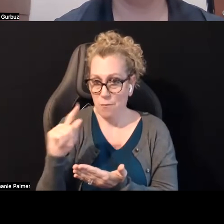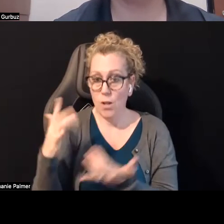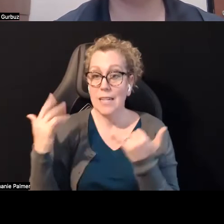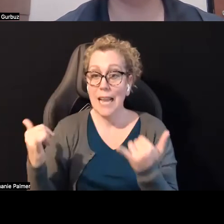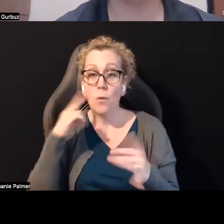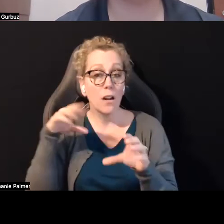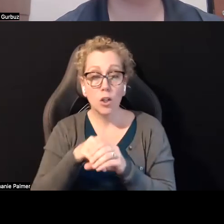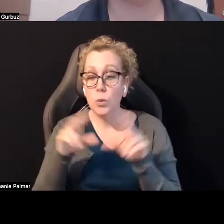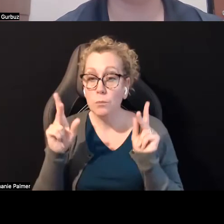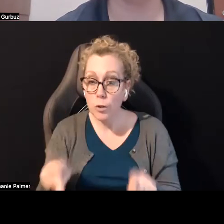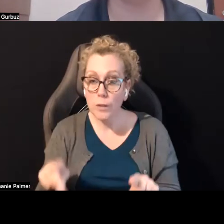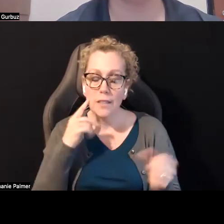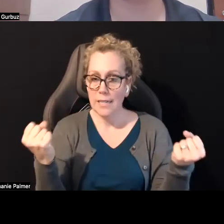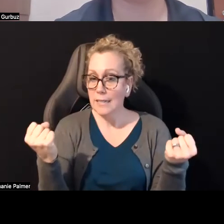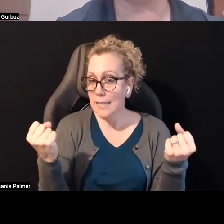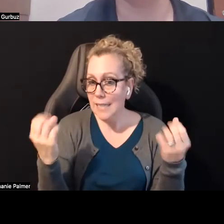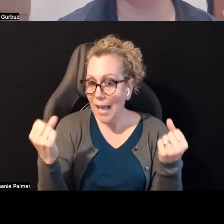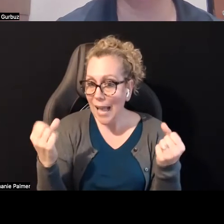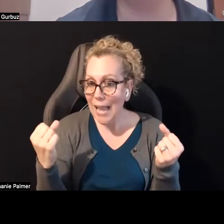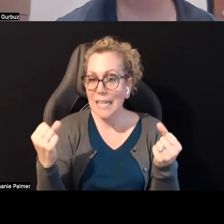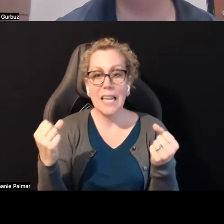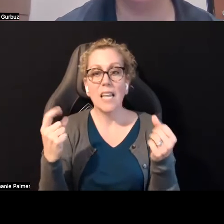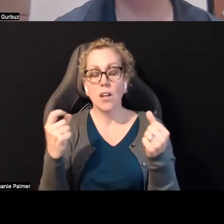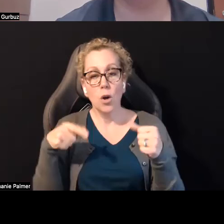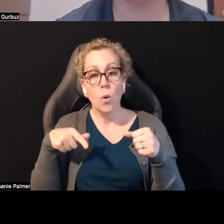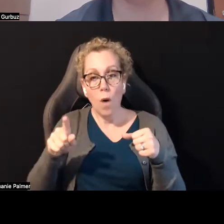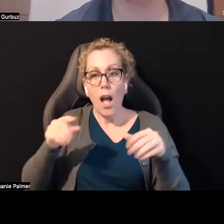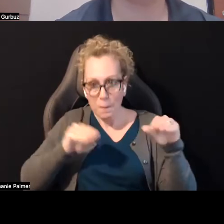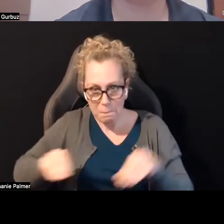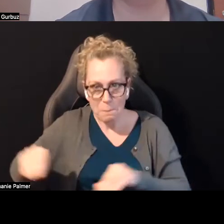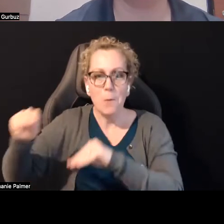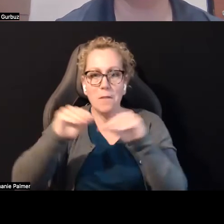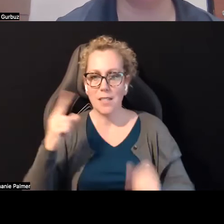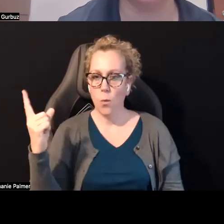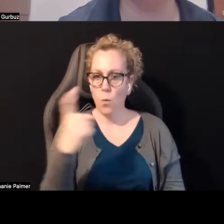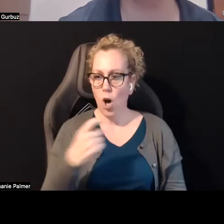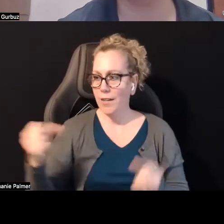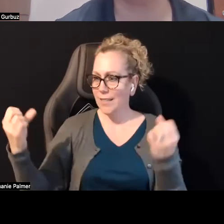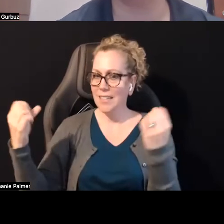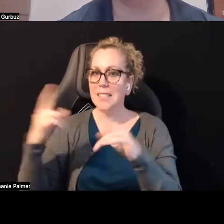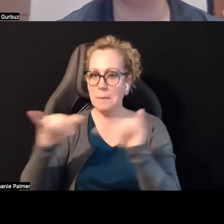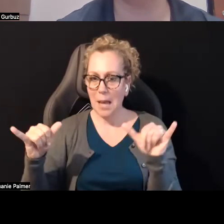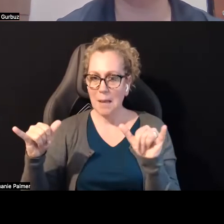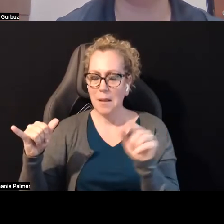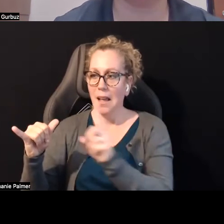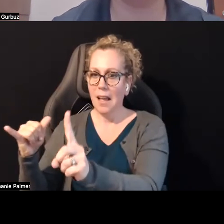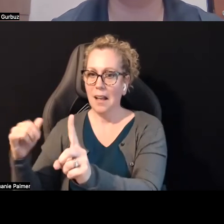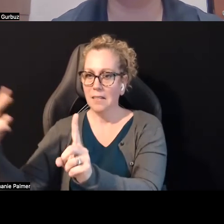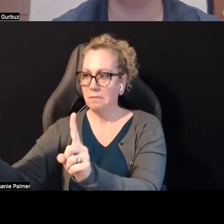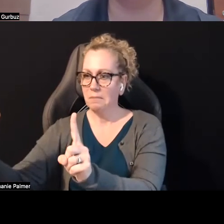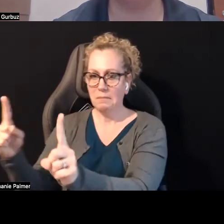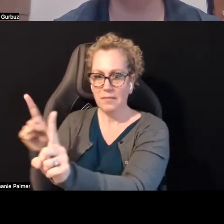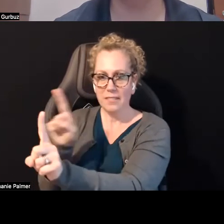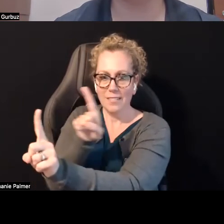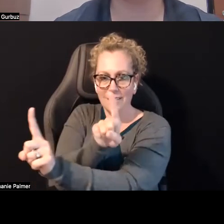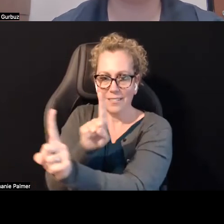person signing and moving throughout the whole room at various different positions and angles. So when we're done processing